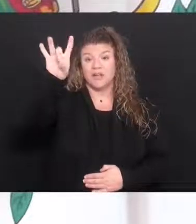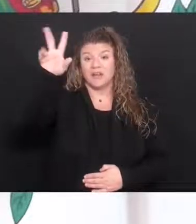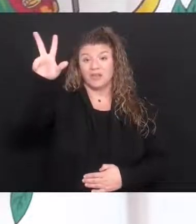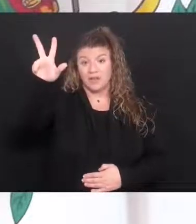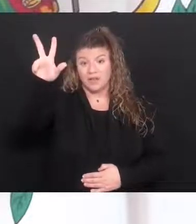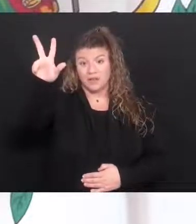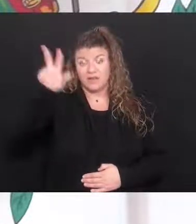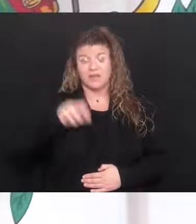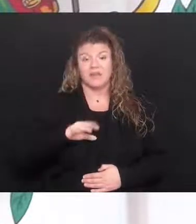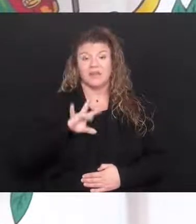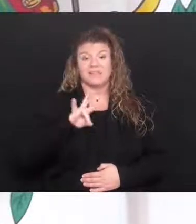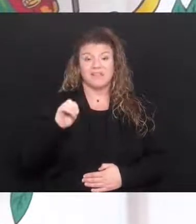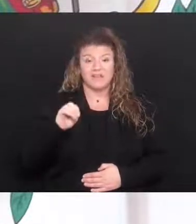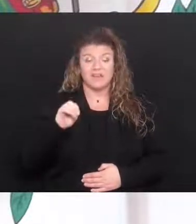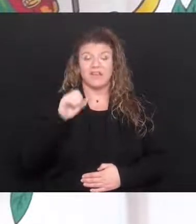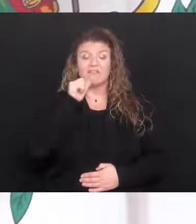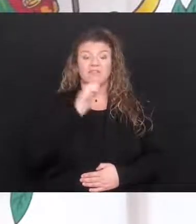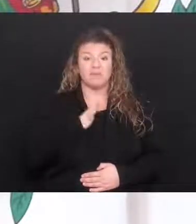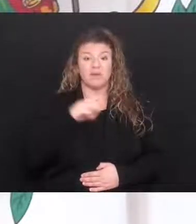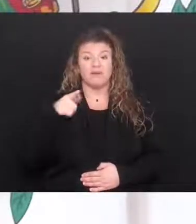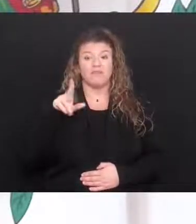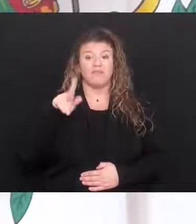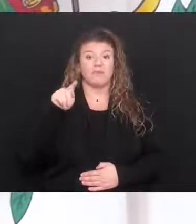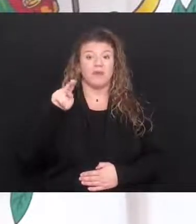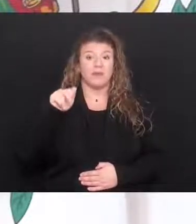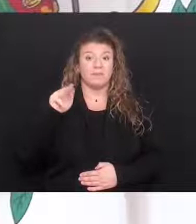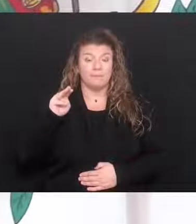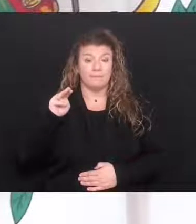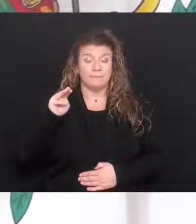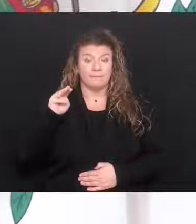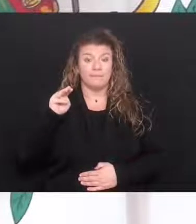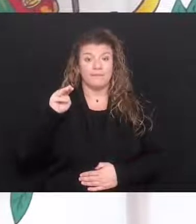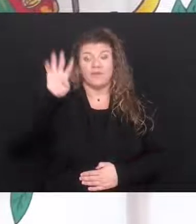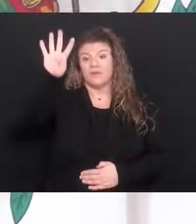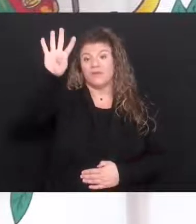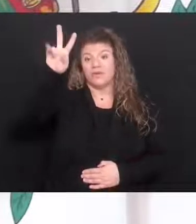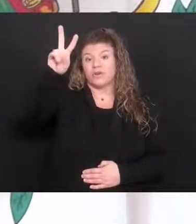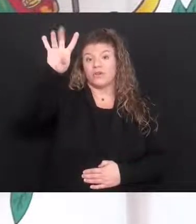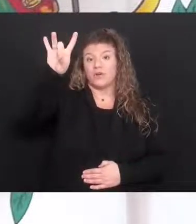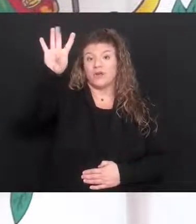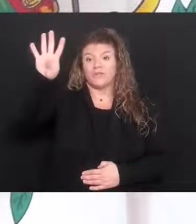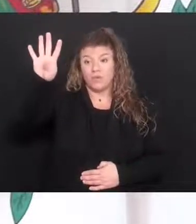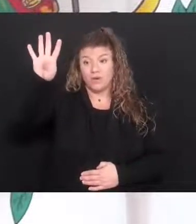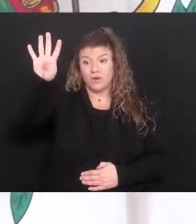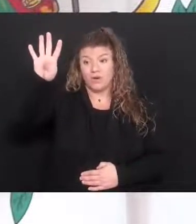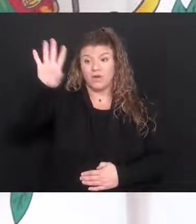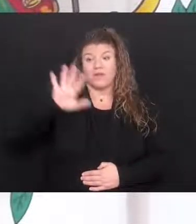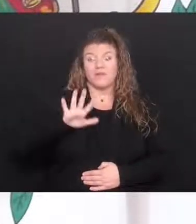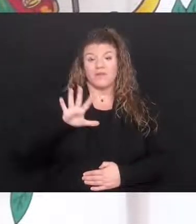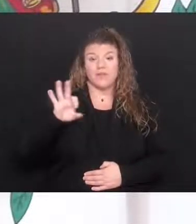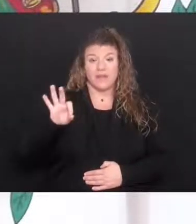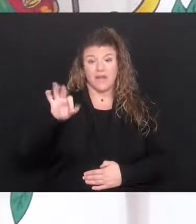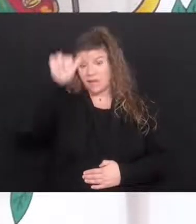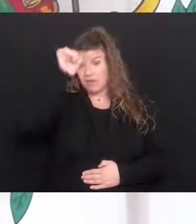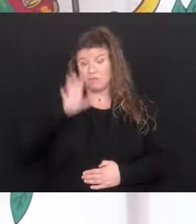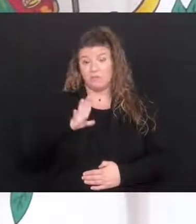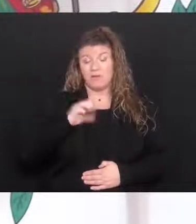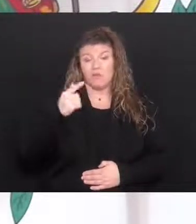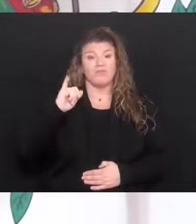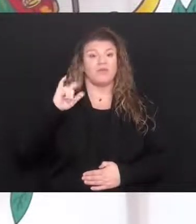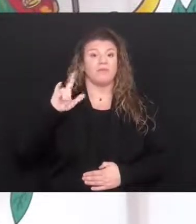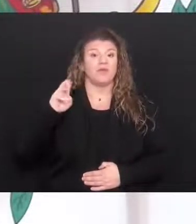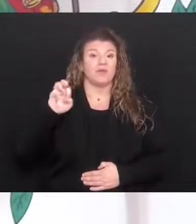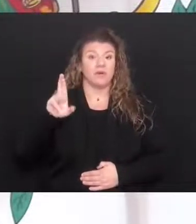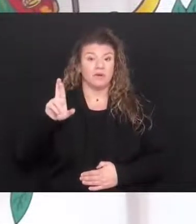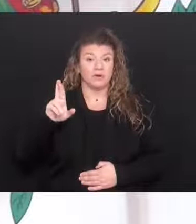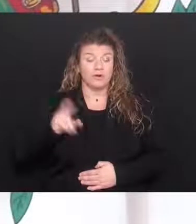4,283rd death, a 70-year-old female from Putnam County. The 4,284th death, a 59-year-old male from Gilmer